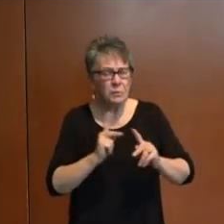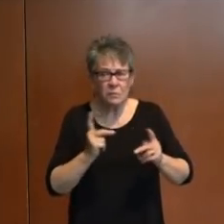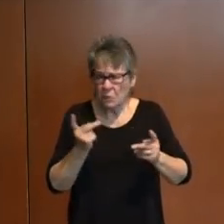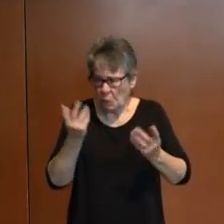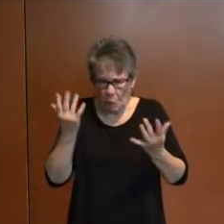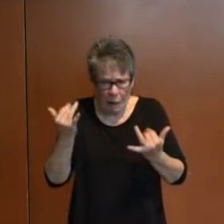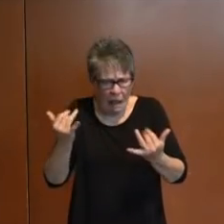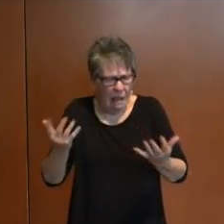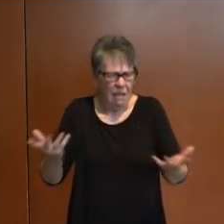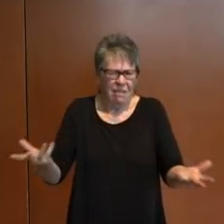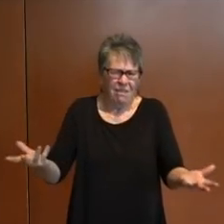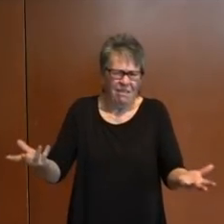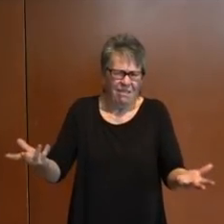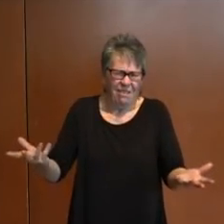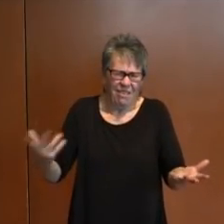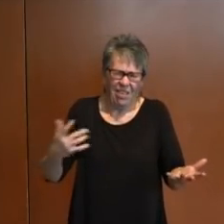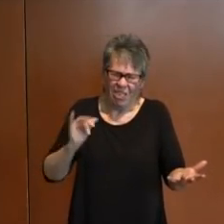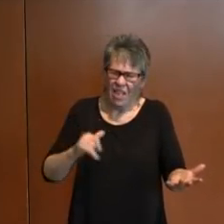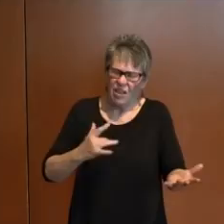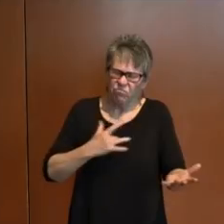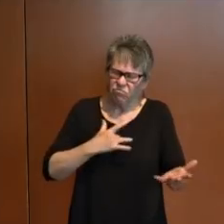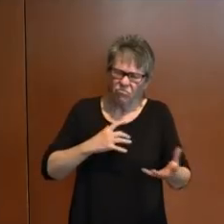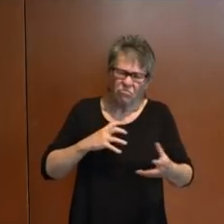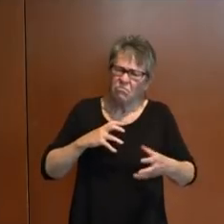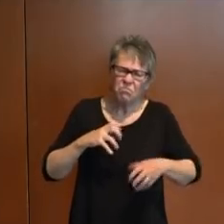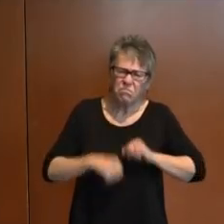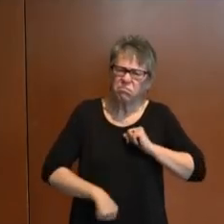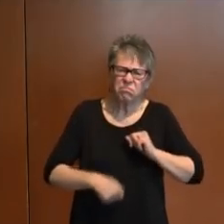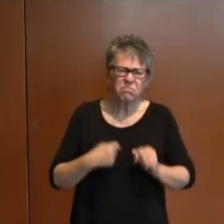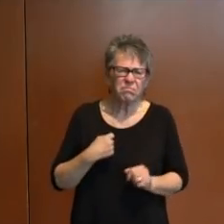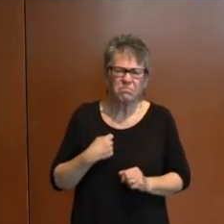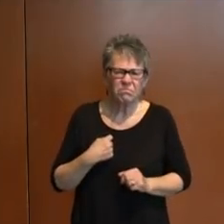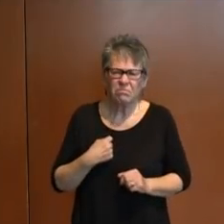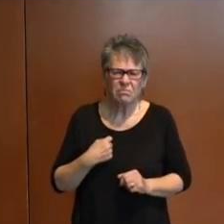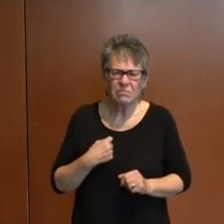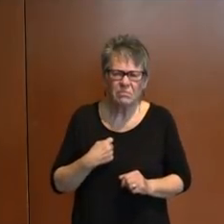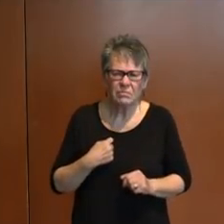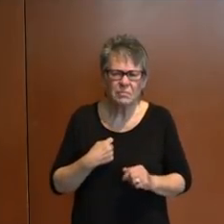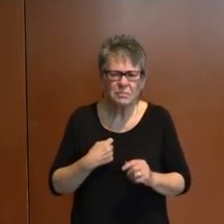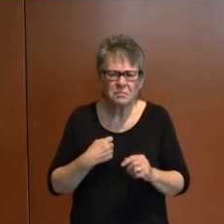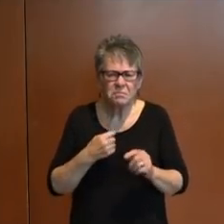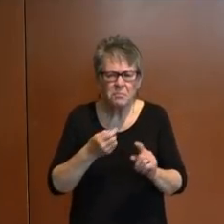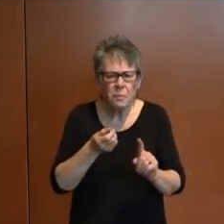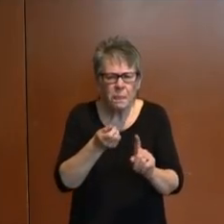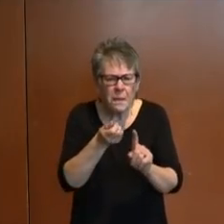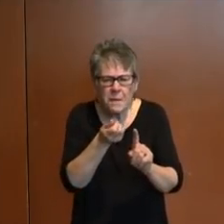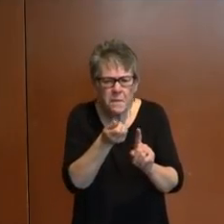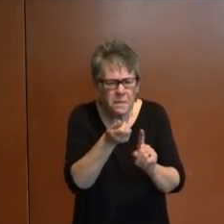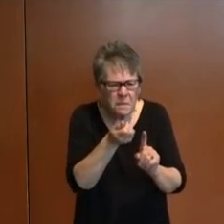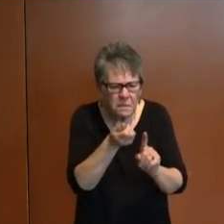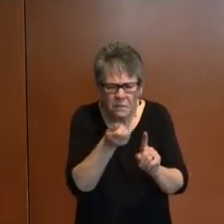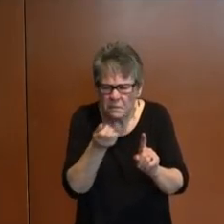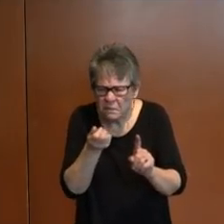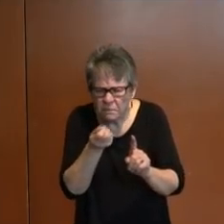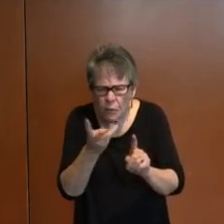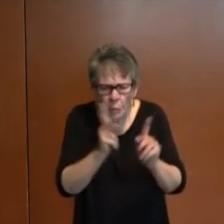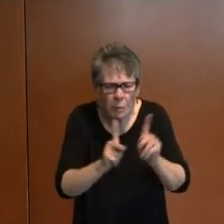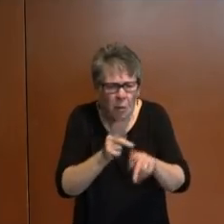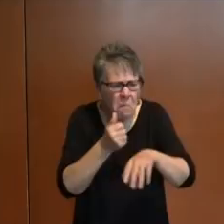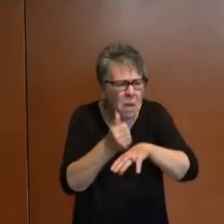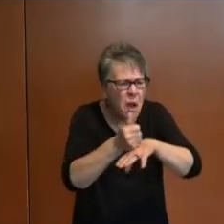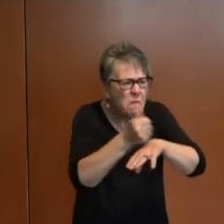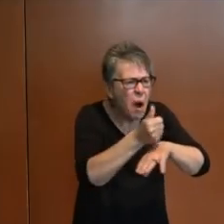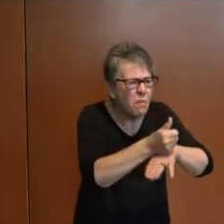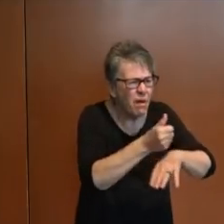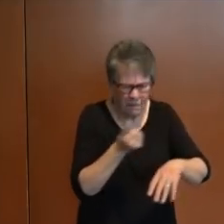sites, and that's what's happening. Again, it's a very small number of folks who are just